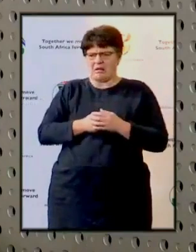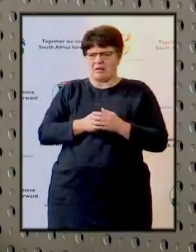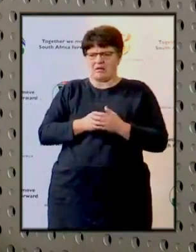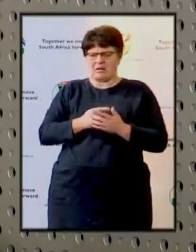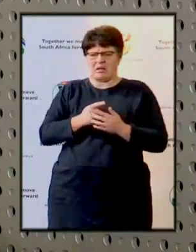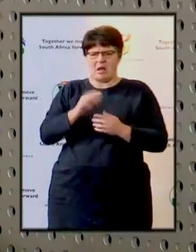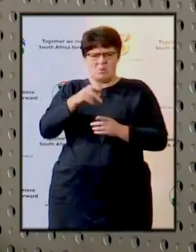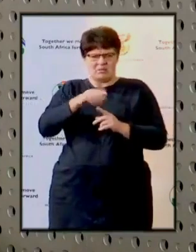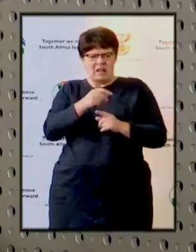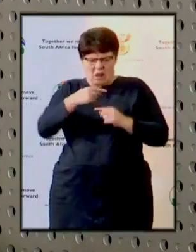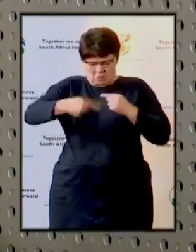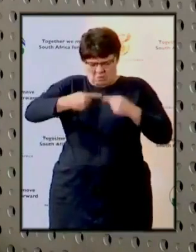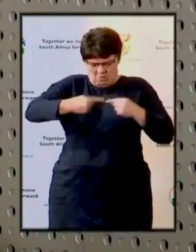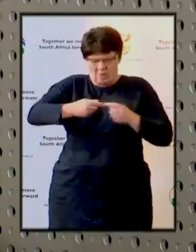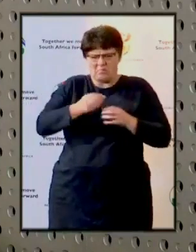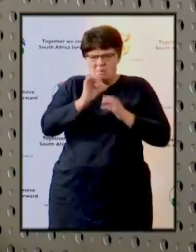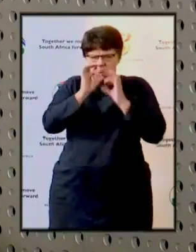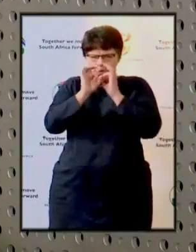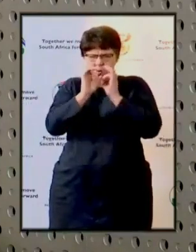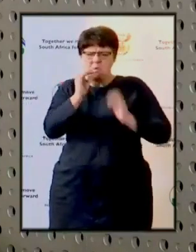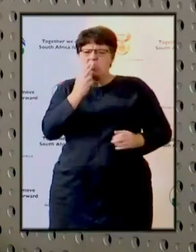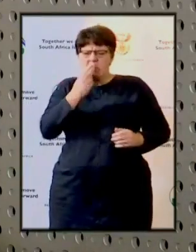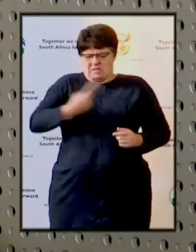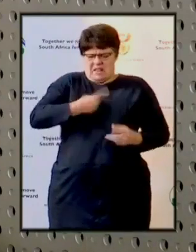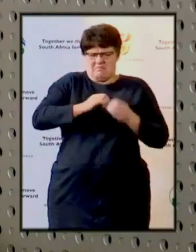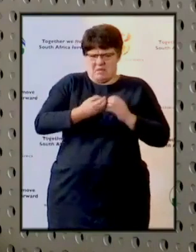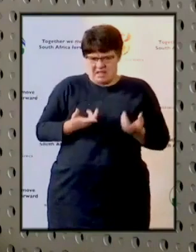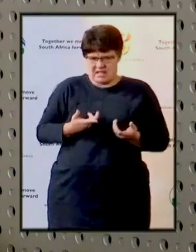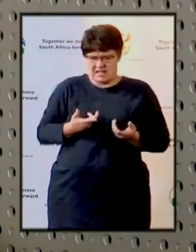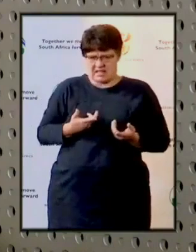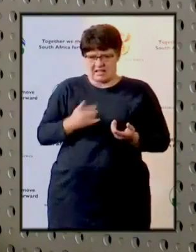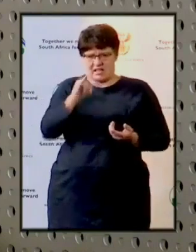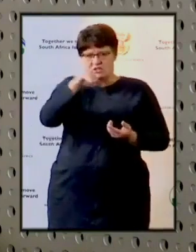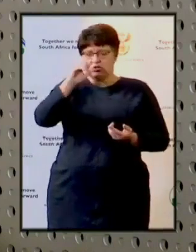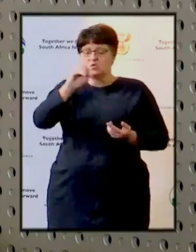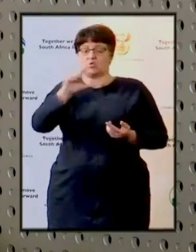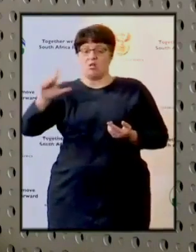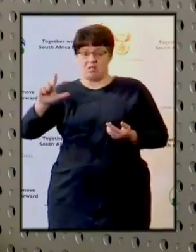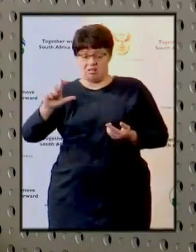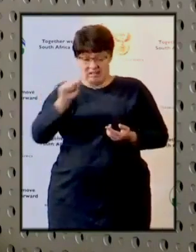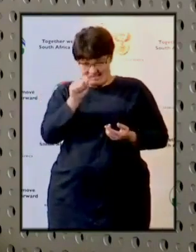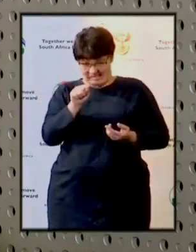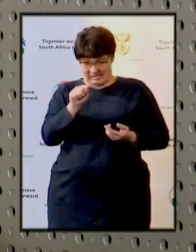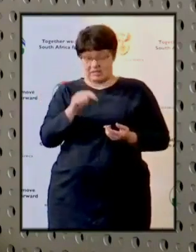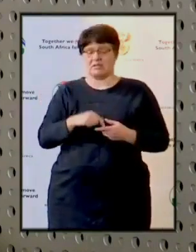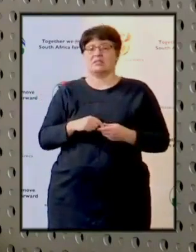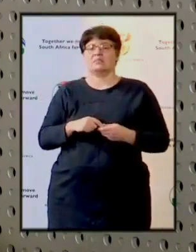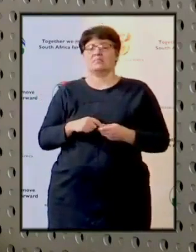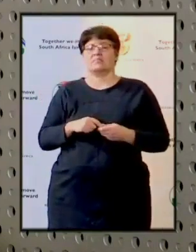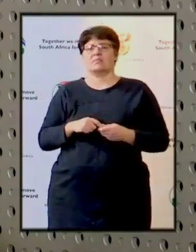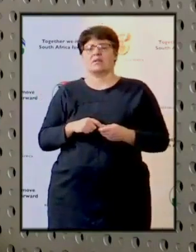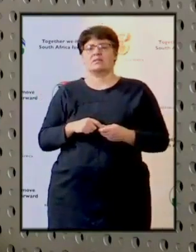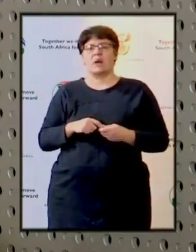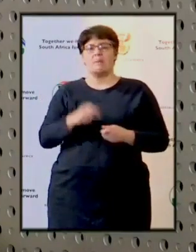Sometimes when they zol, I'll read at some stage what one person said about that zol. Because he says,